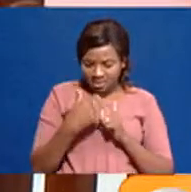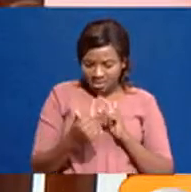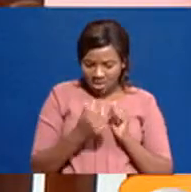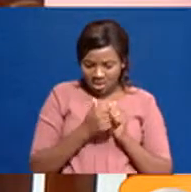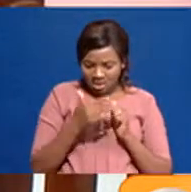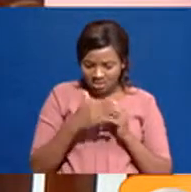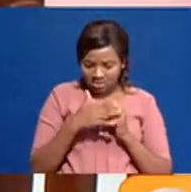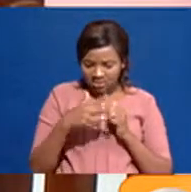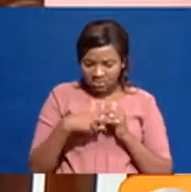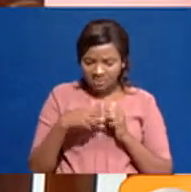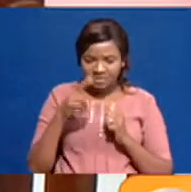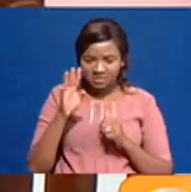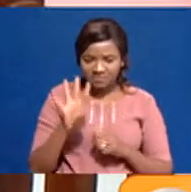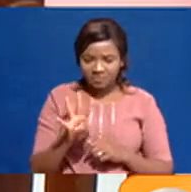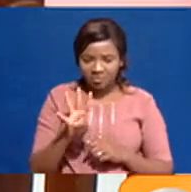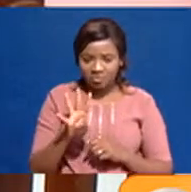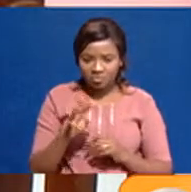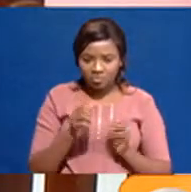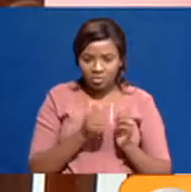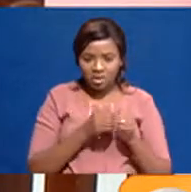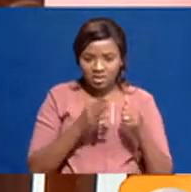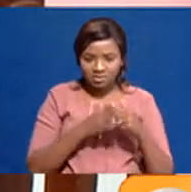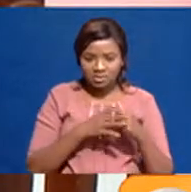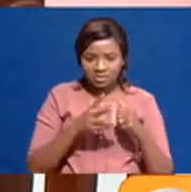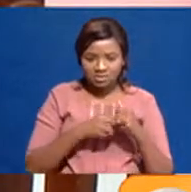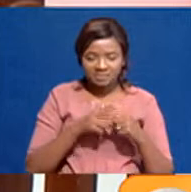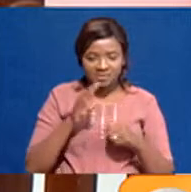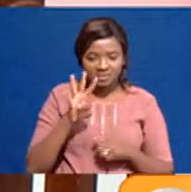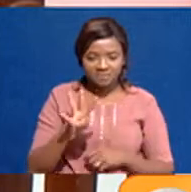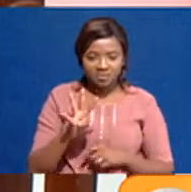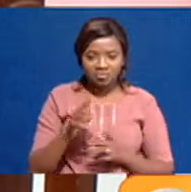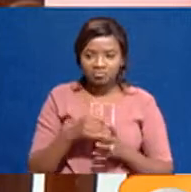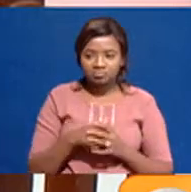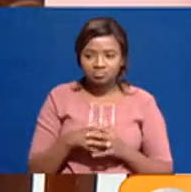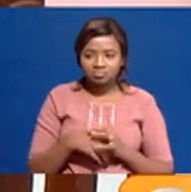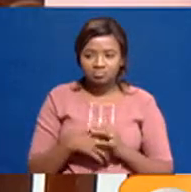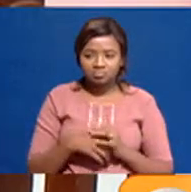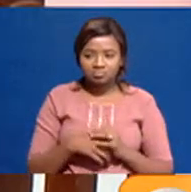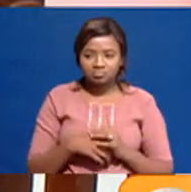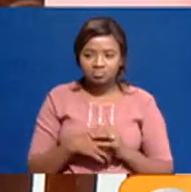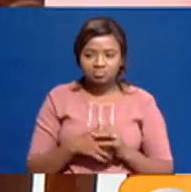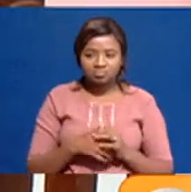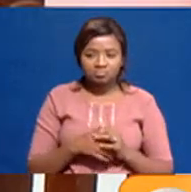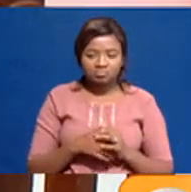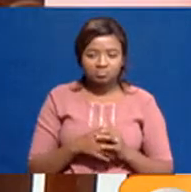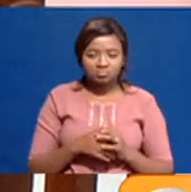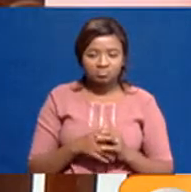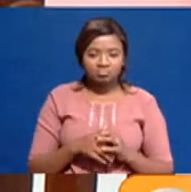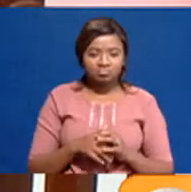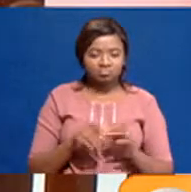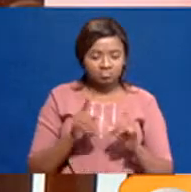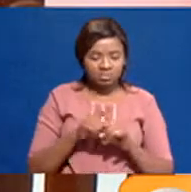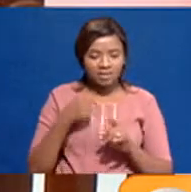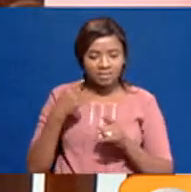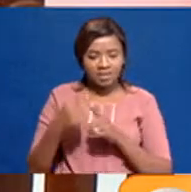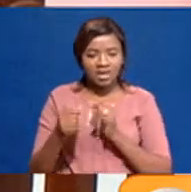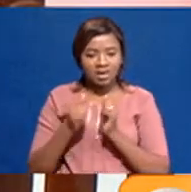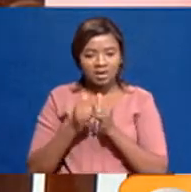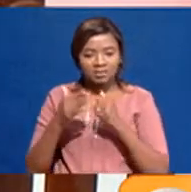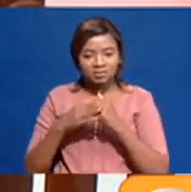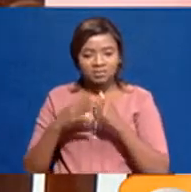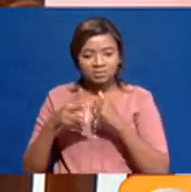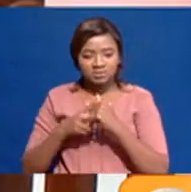1974 Kakamega. We did not lose a single petition. I came to Nairobi, I did the 1979, I was in Nairobi. We had a